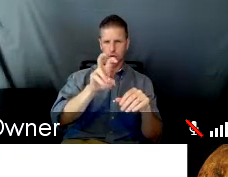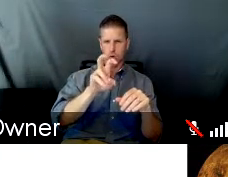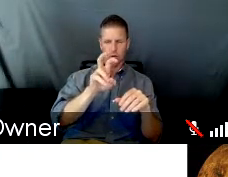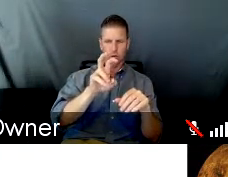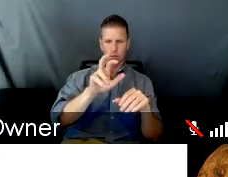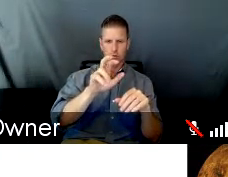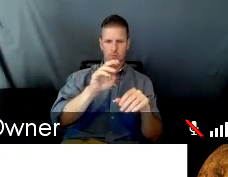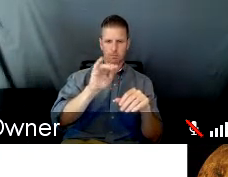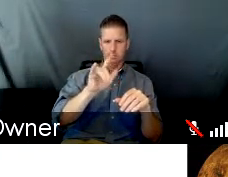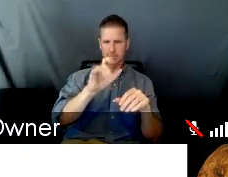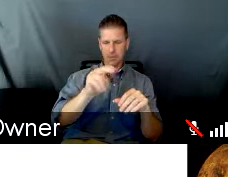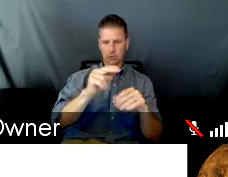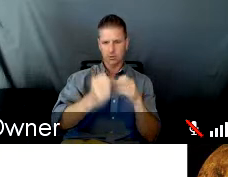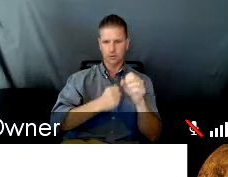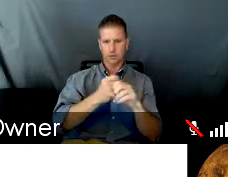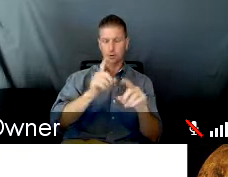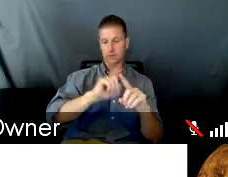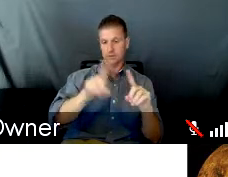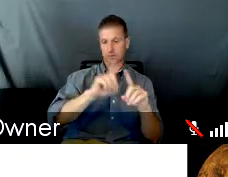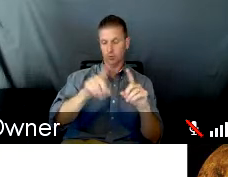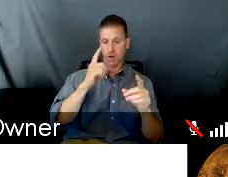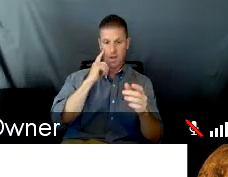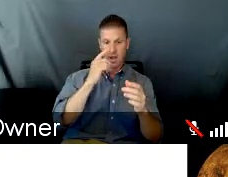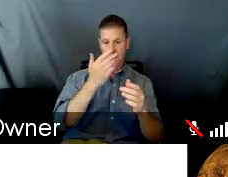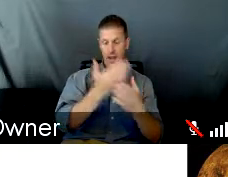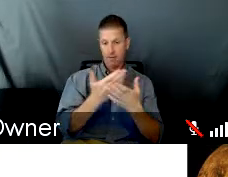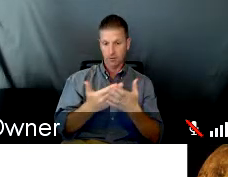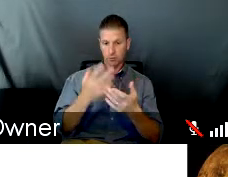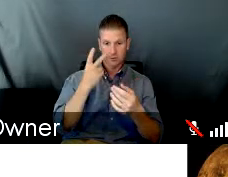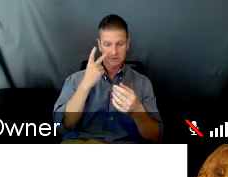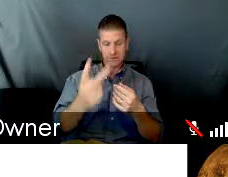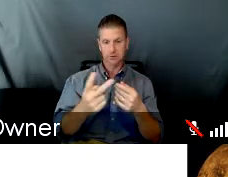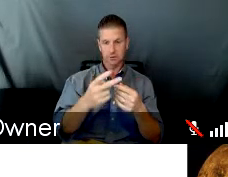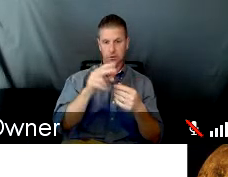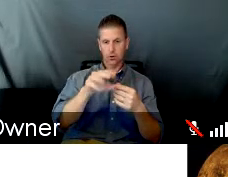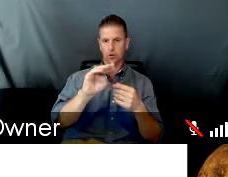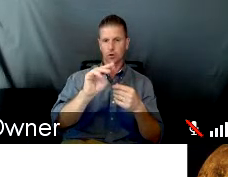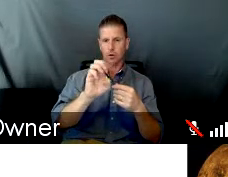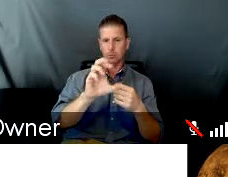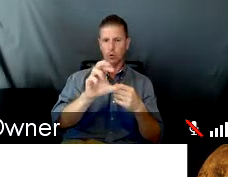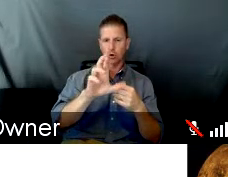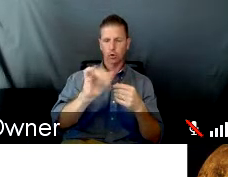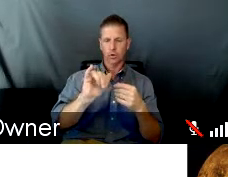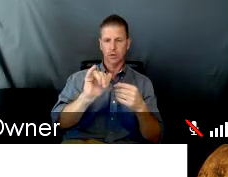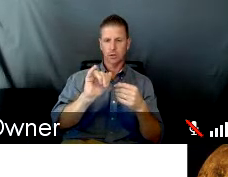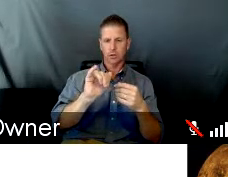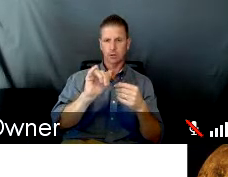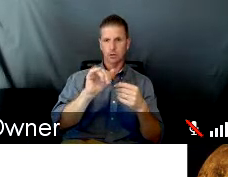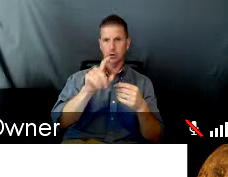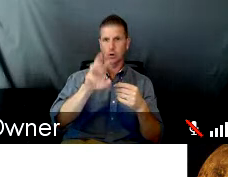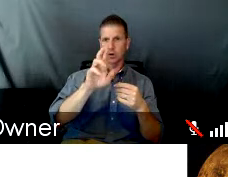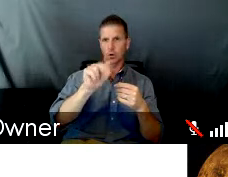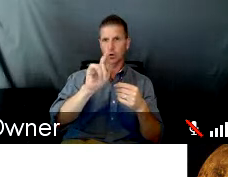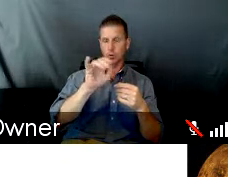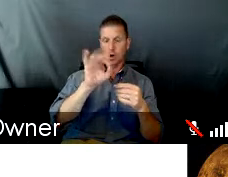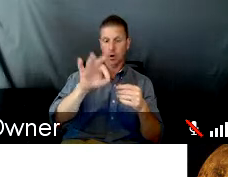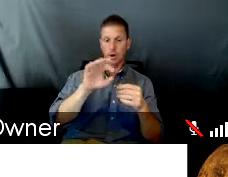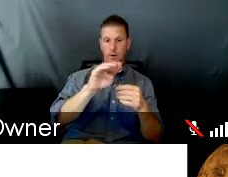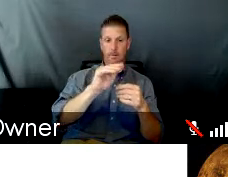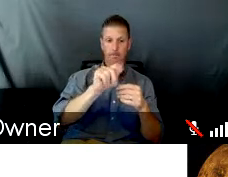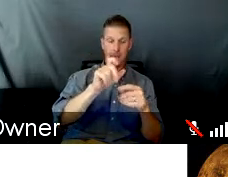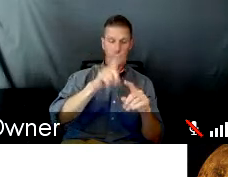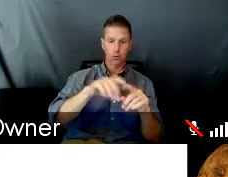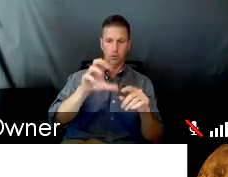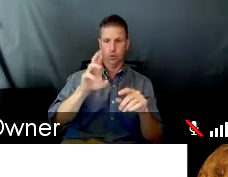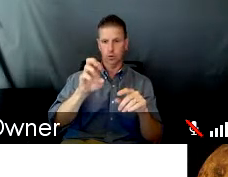so. So the different kinds of evidence that we see, if you look at Mercury, for example, the ratio of the mantle to the core